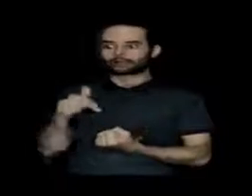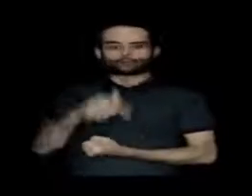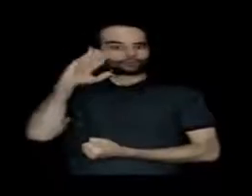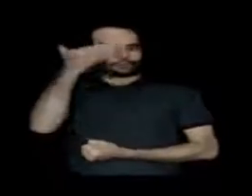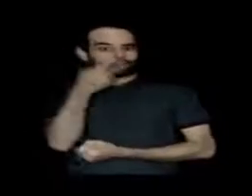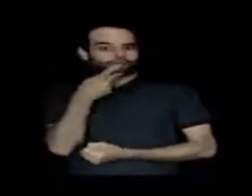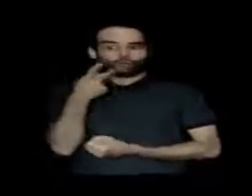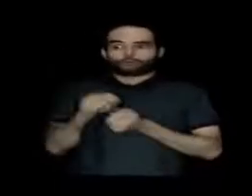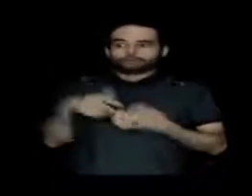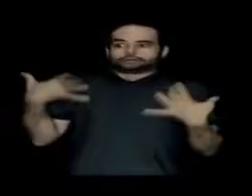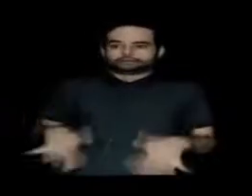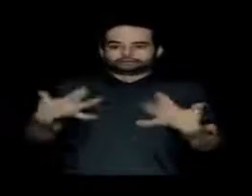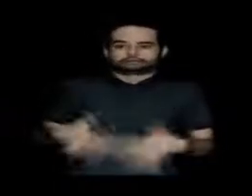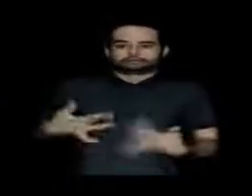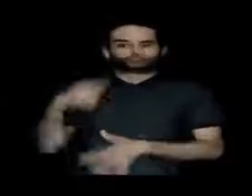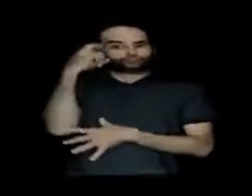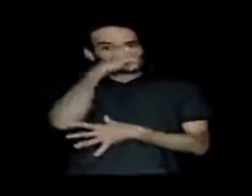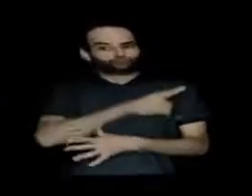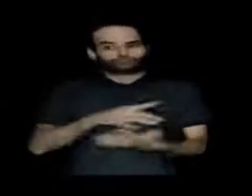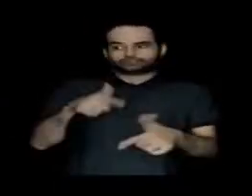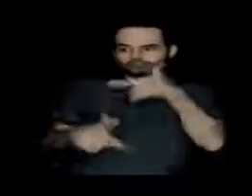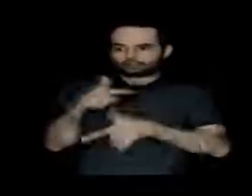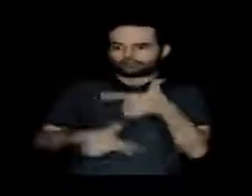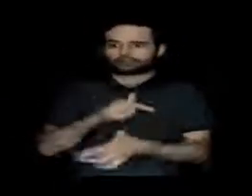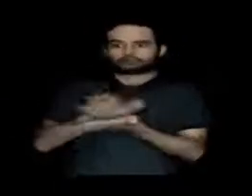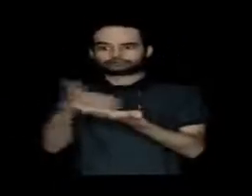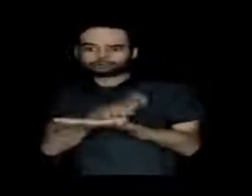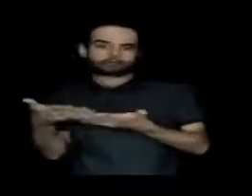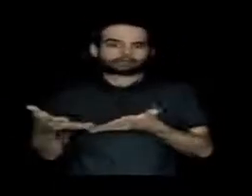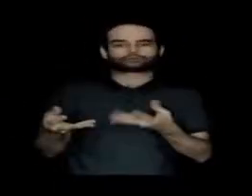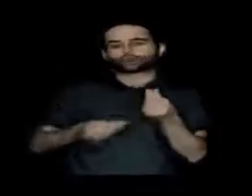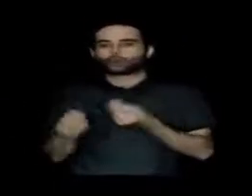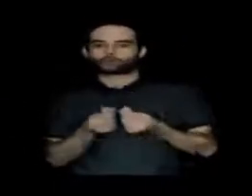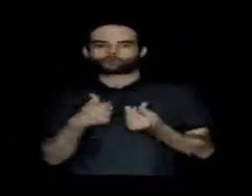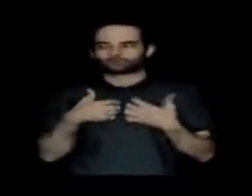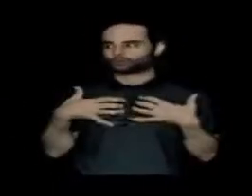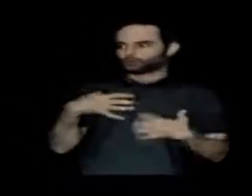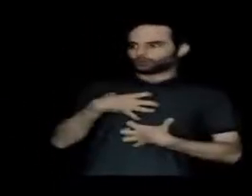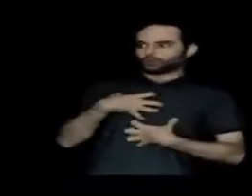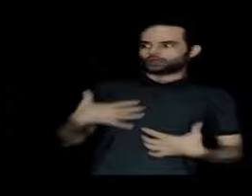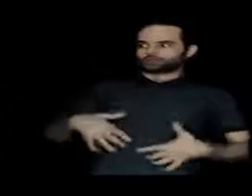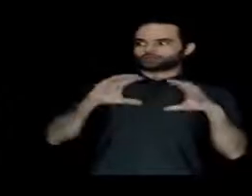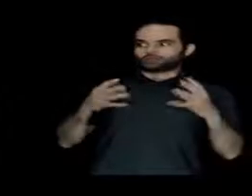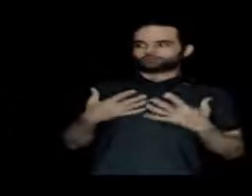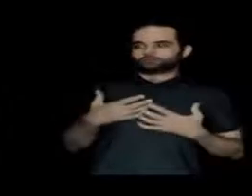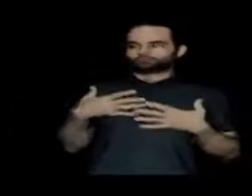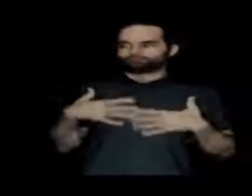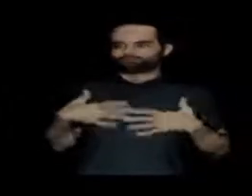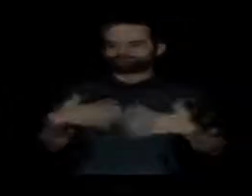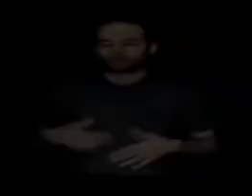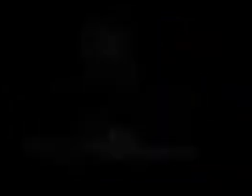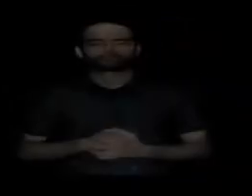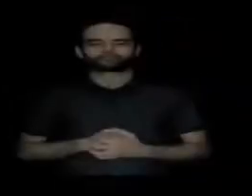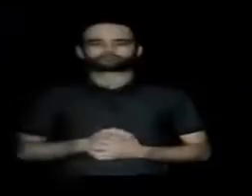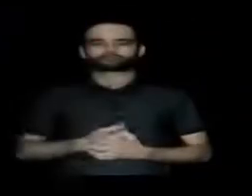starting to work and then begin with a deafblind person who everyone said it was the apocalypse of